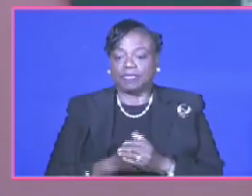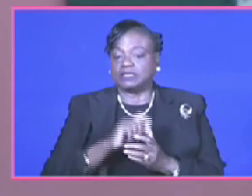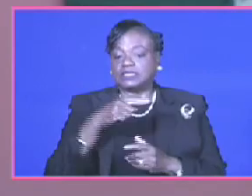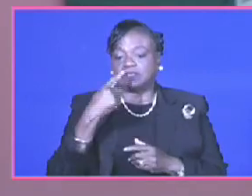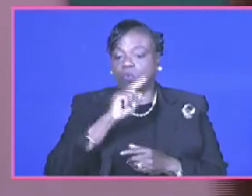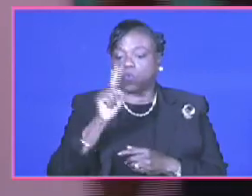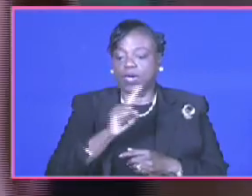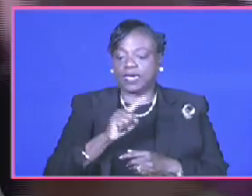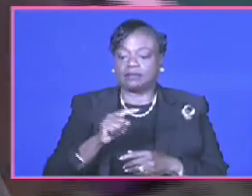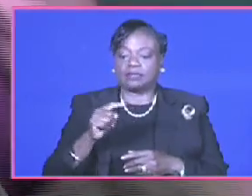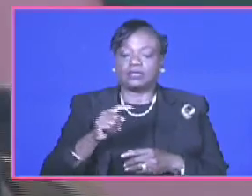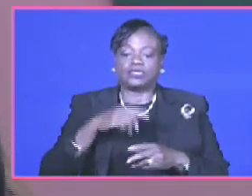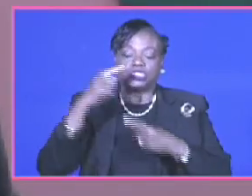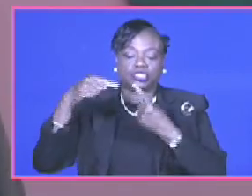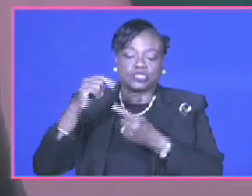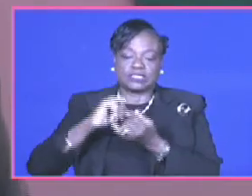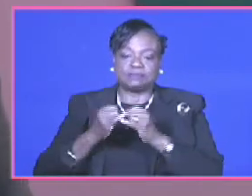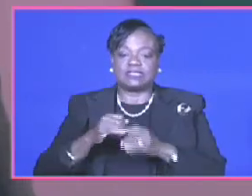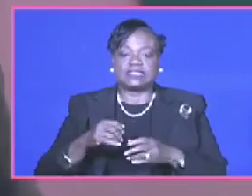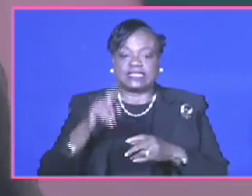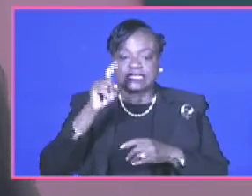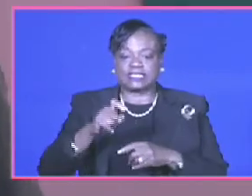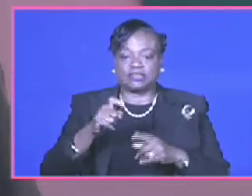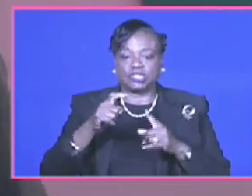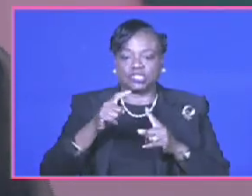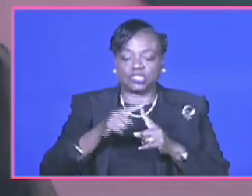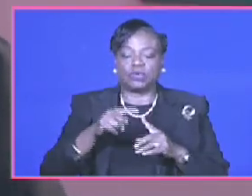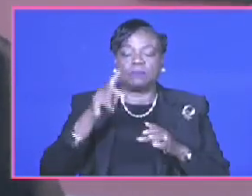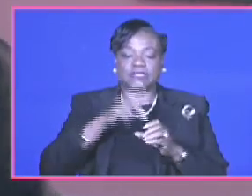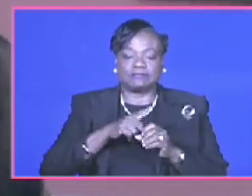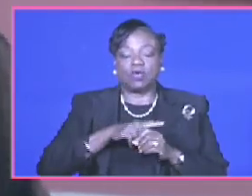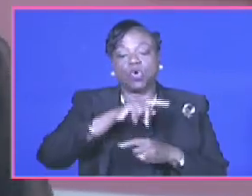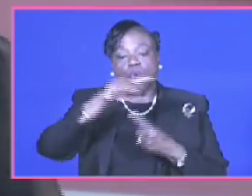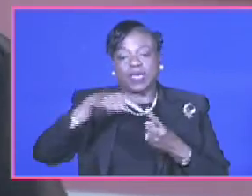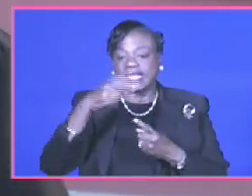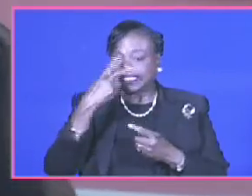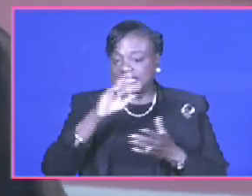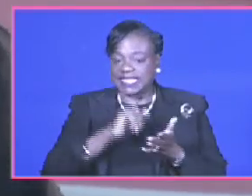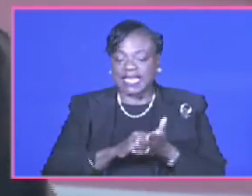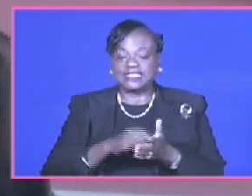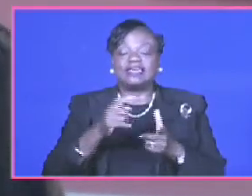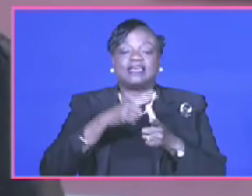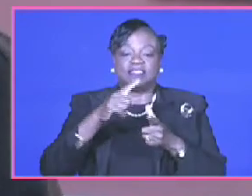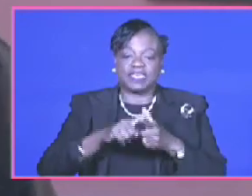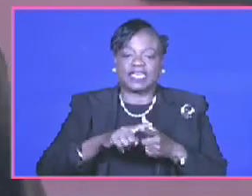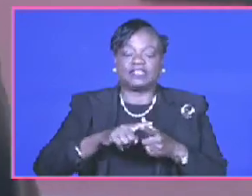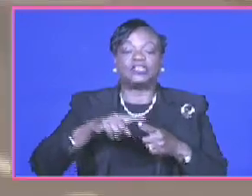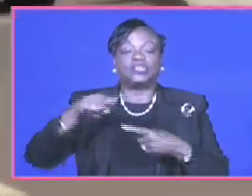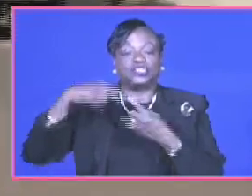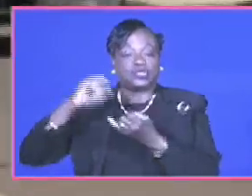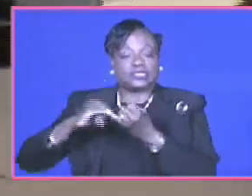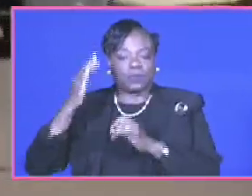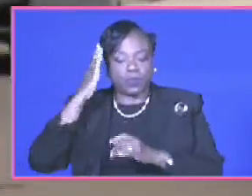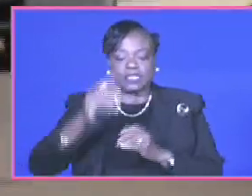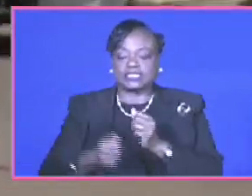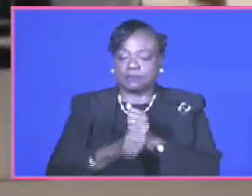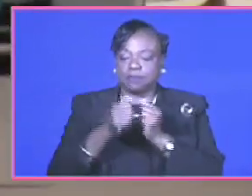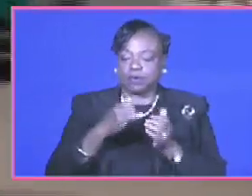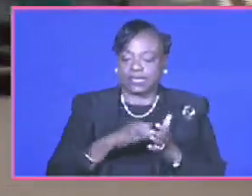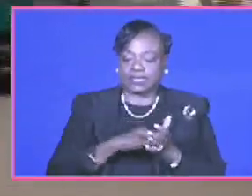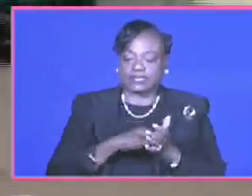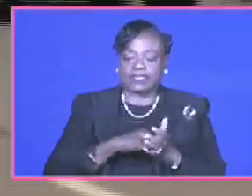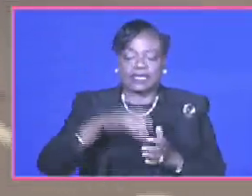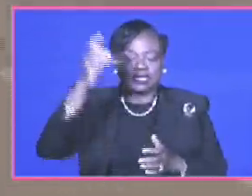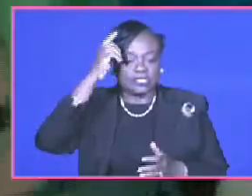to participate. When I see that plan from my technical staff or from the Ministry of Youth Sports, I'm sure tourism will be minded to support. De Aguila